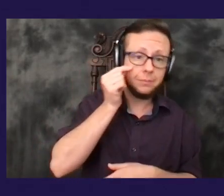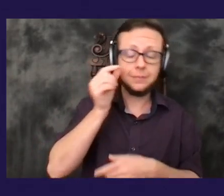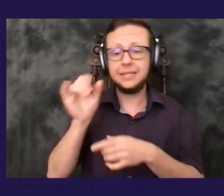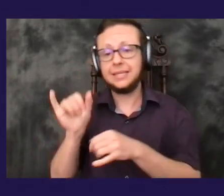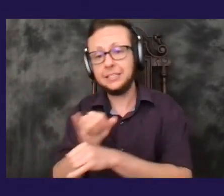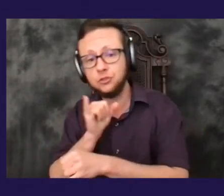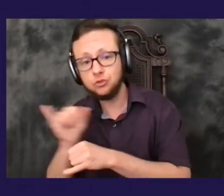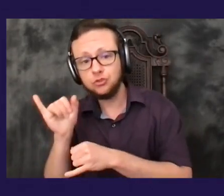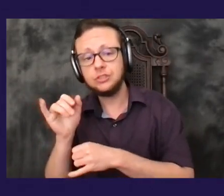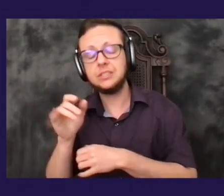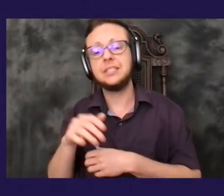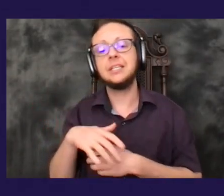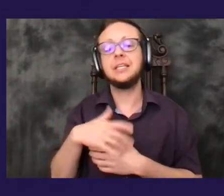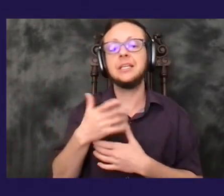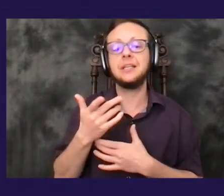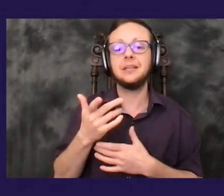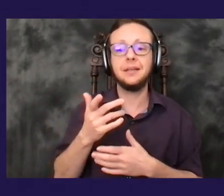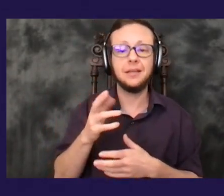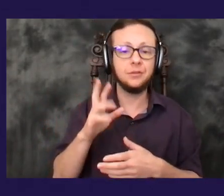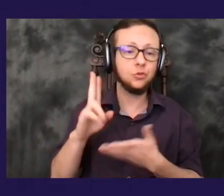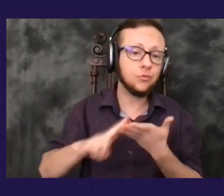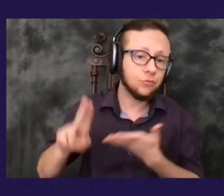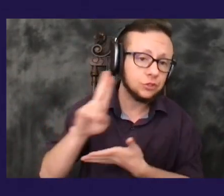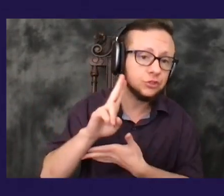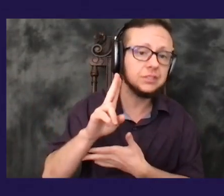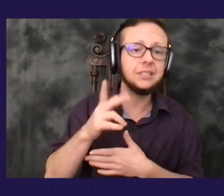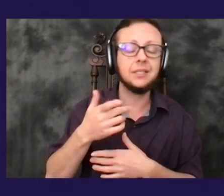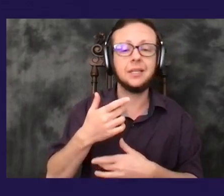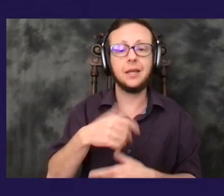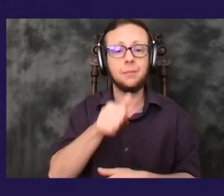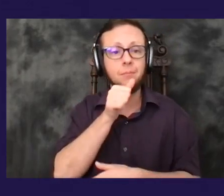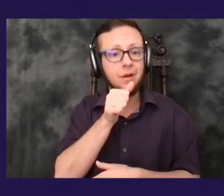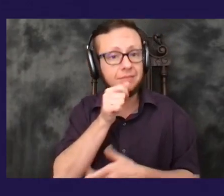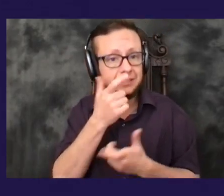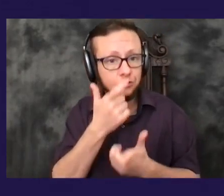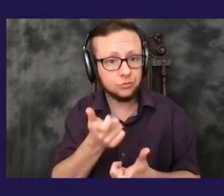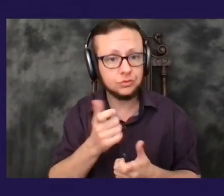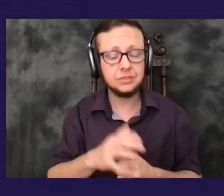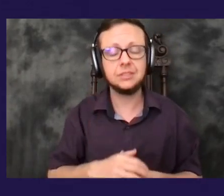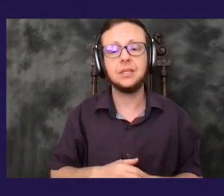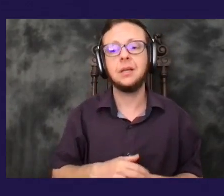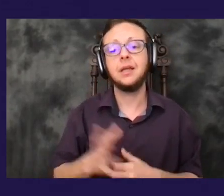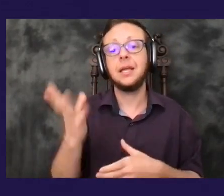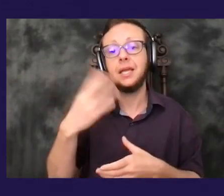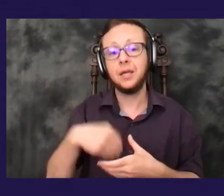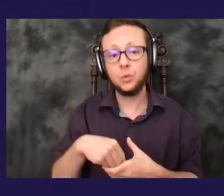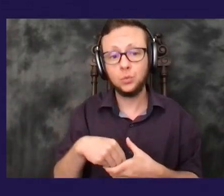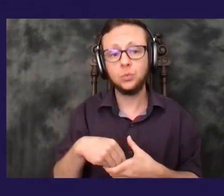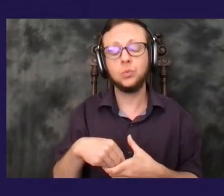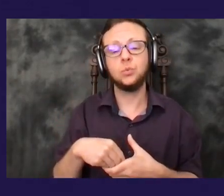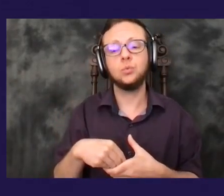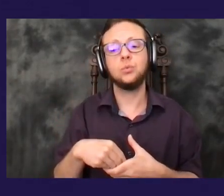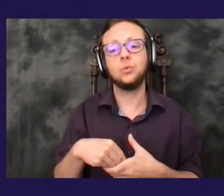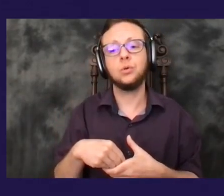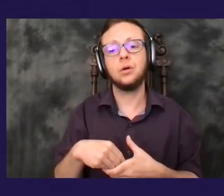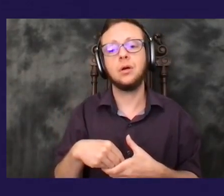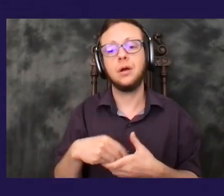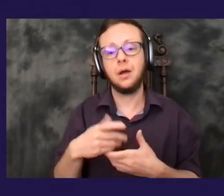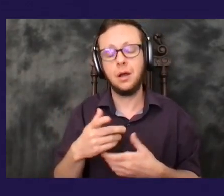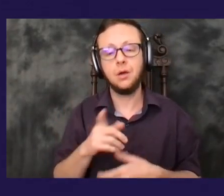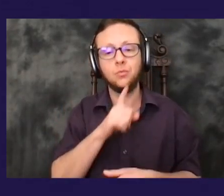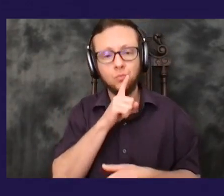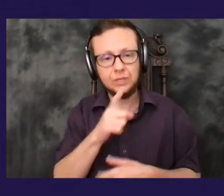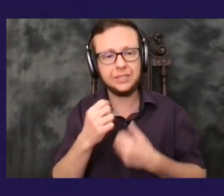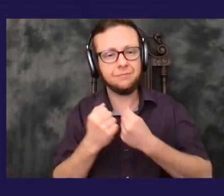and universities and private interests include fundamentally understanding